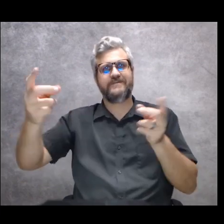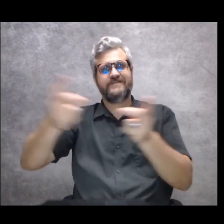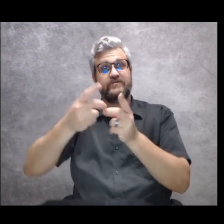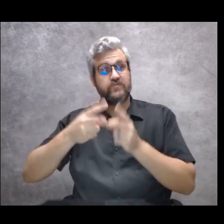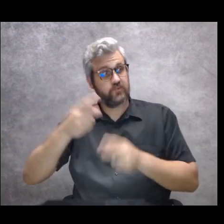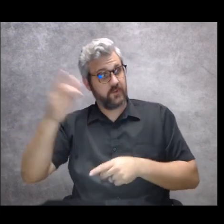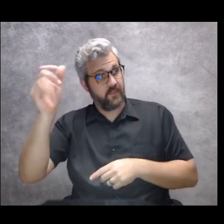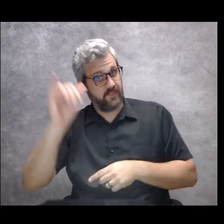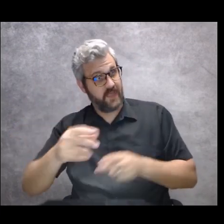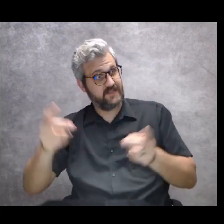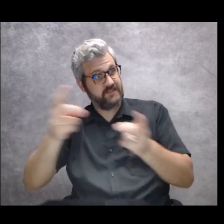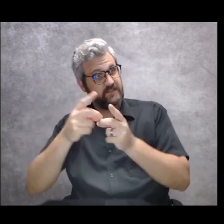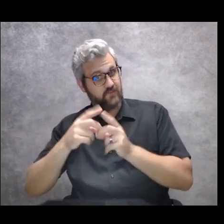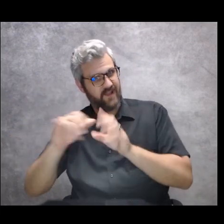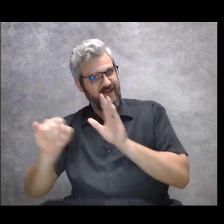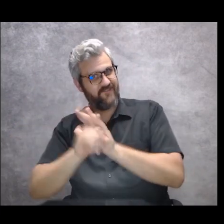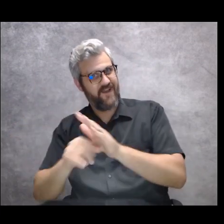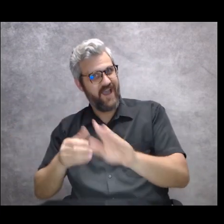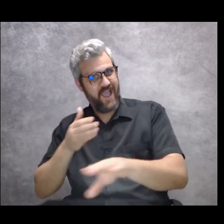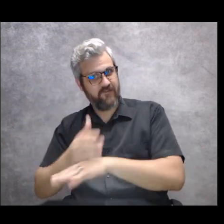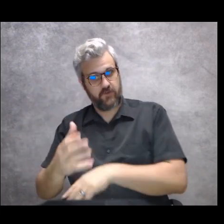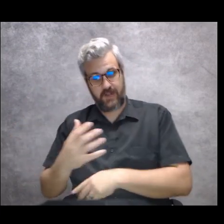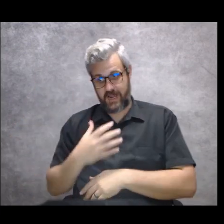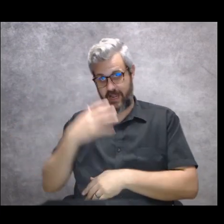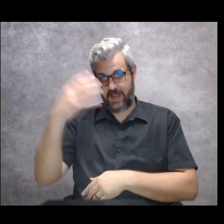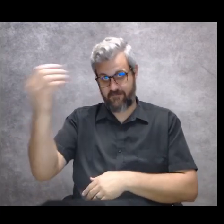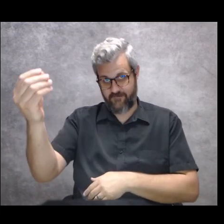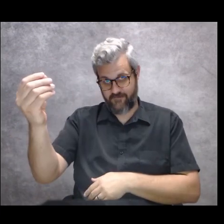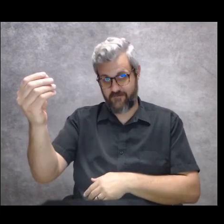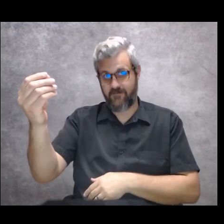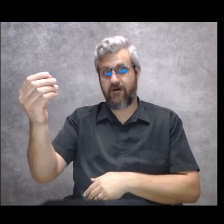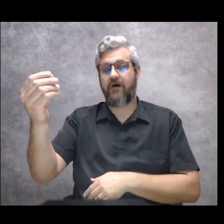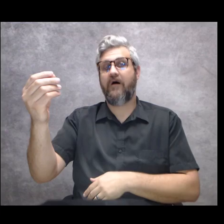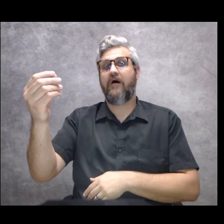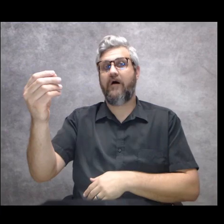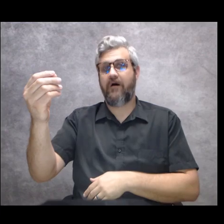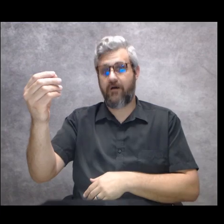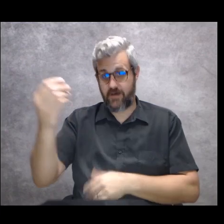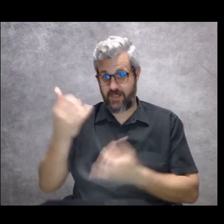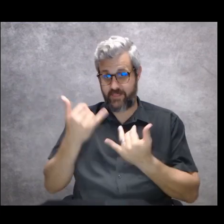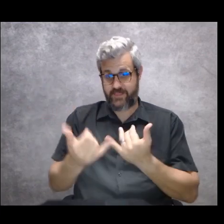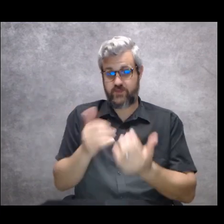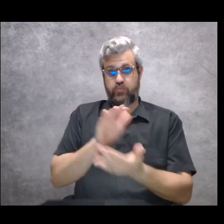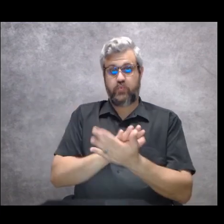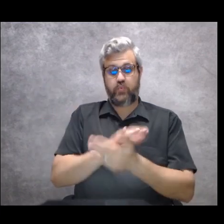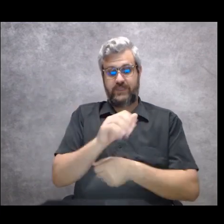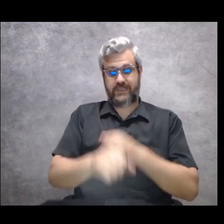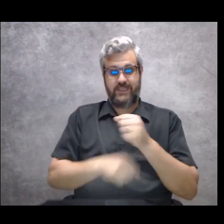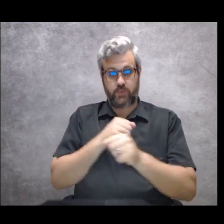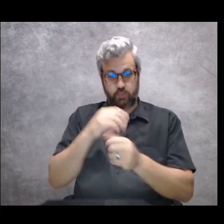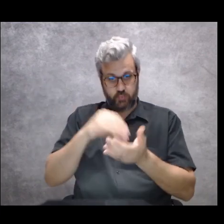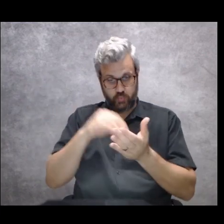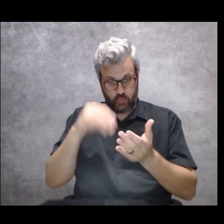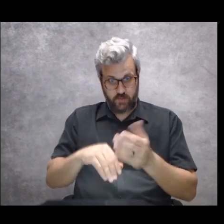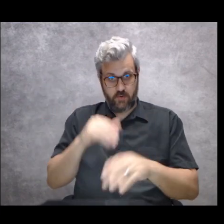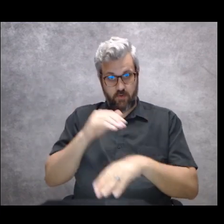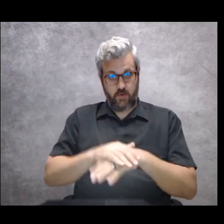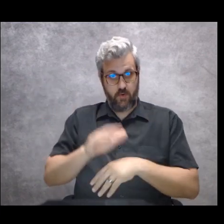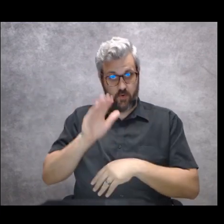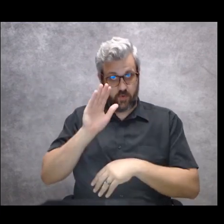district. Because the student was in your district this school year, the student is listed on the state dataset